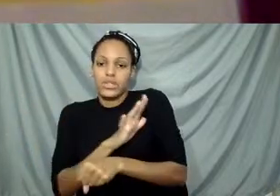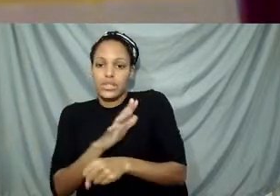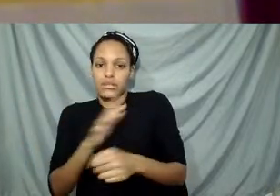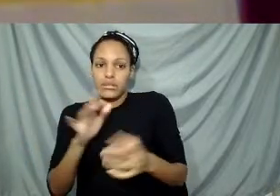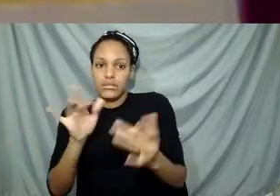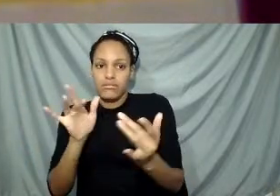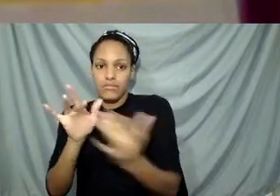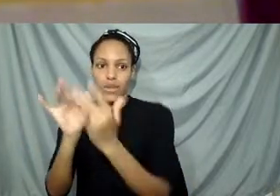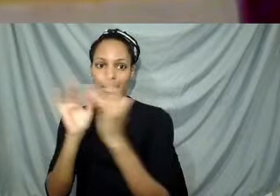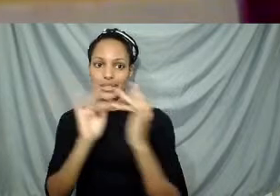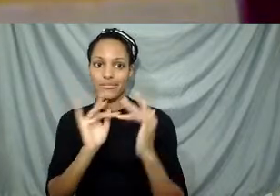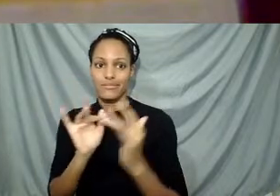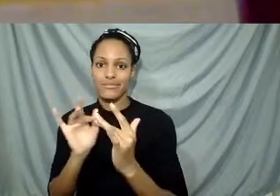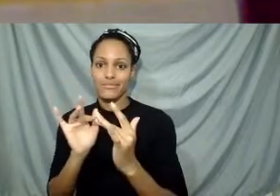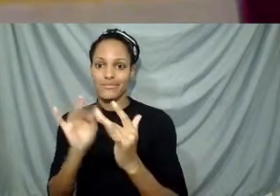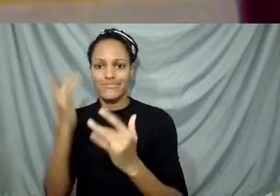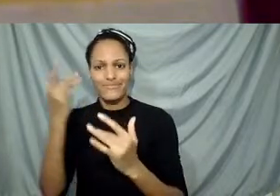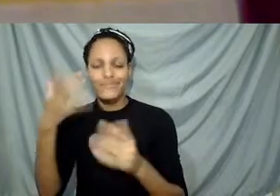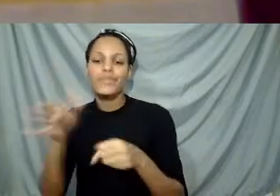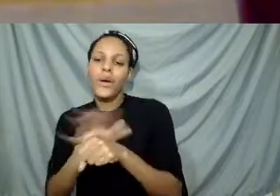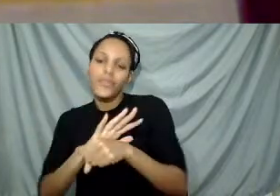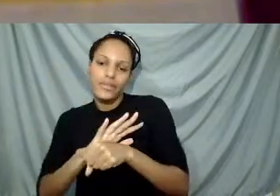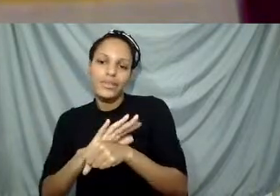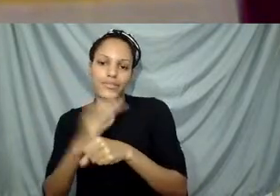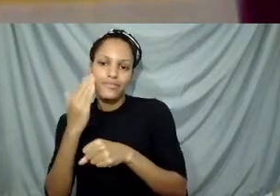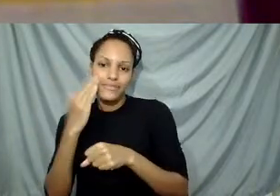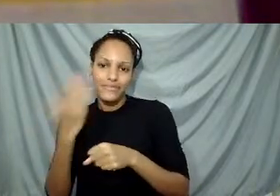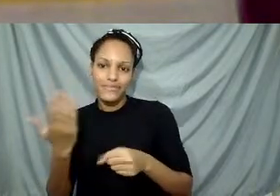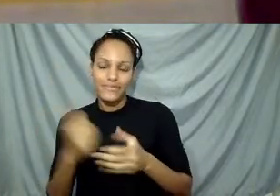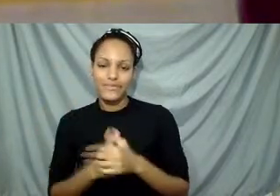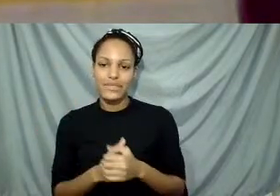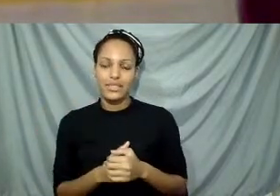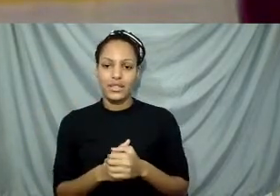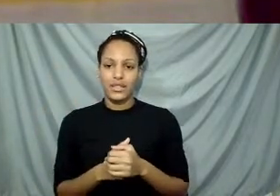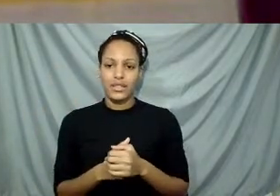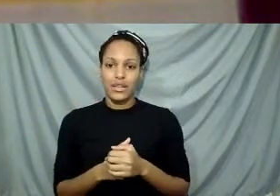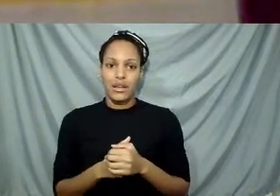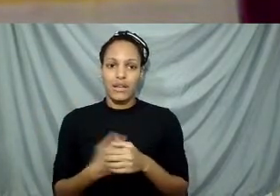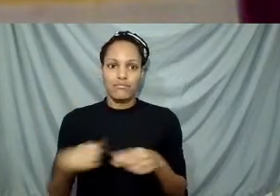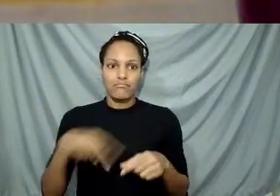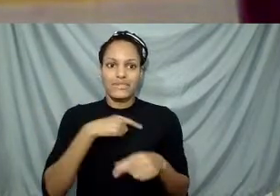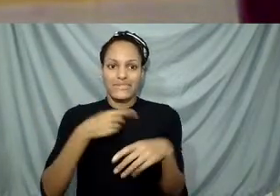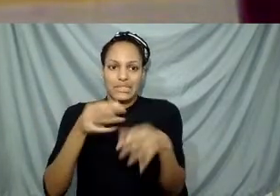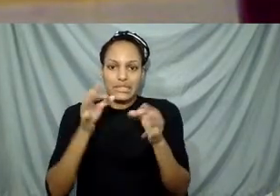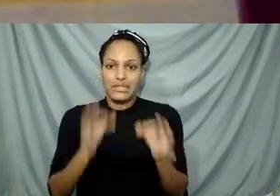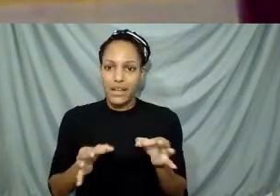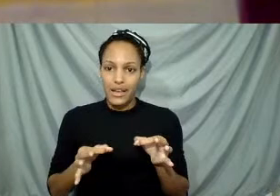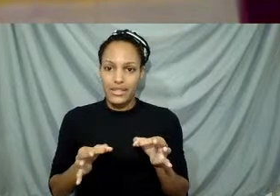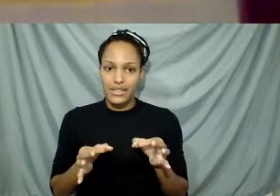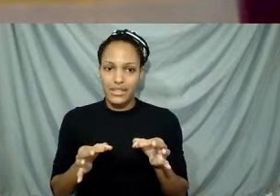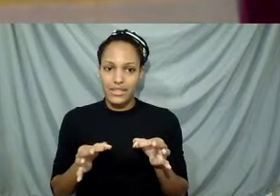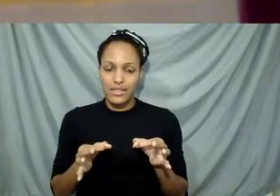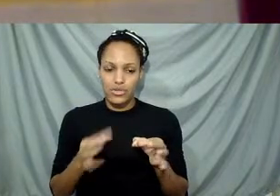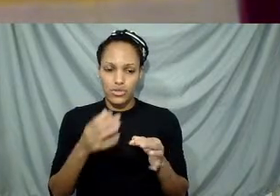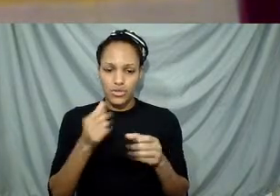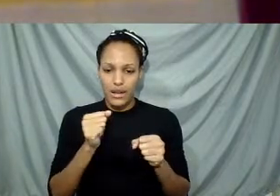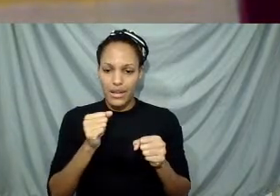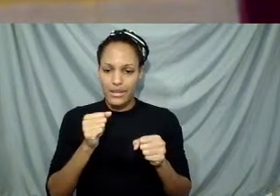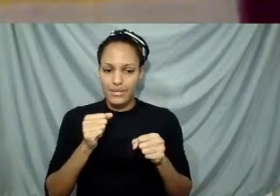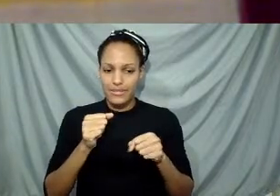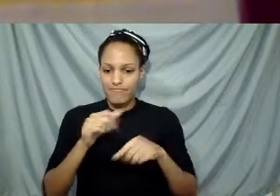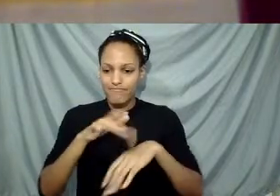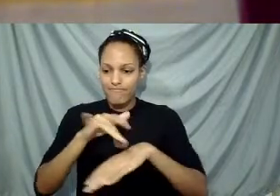because of COVID. And what we've decided to do is take advantage of the opportunity